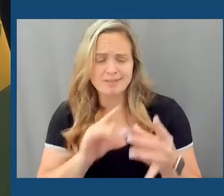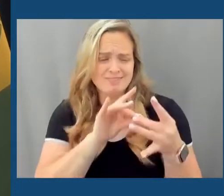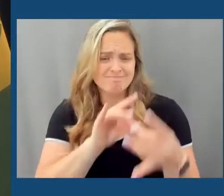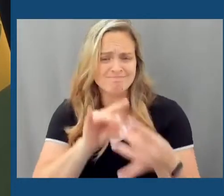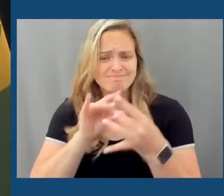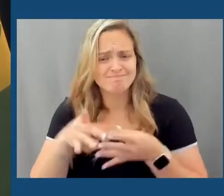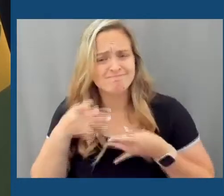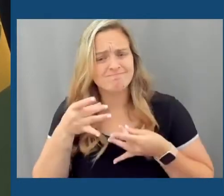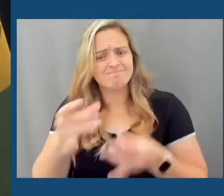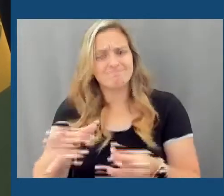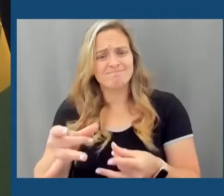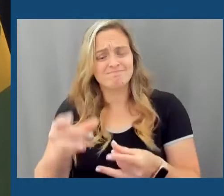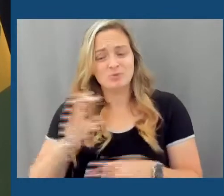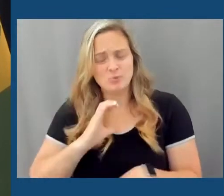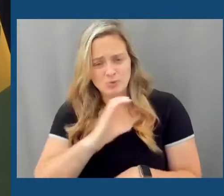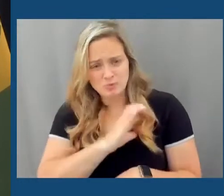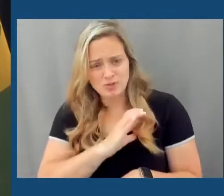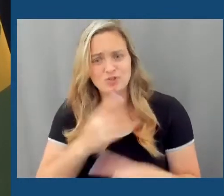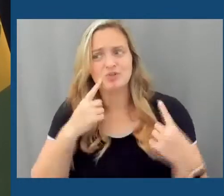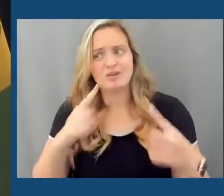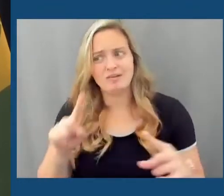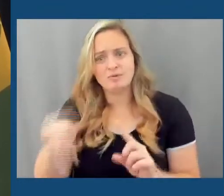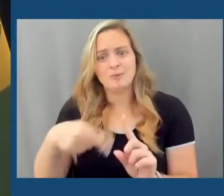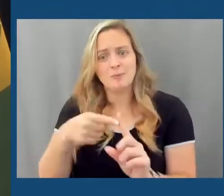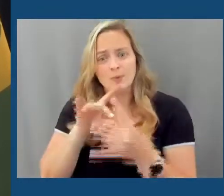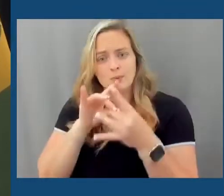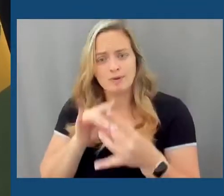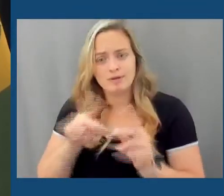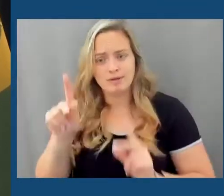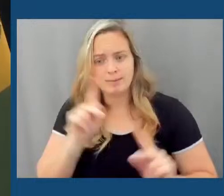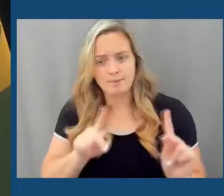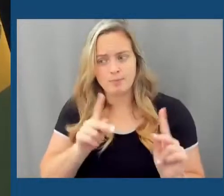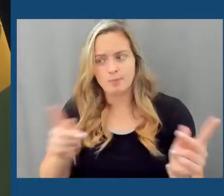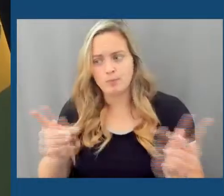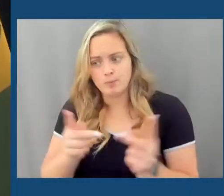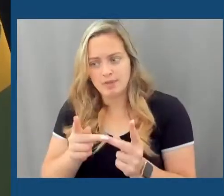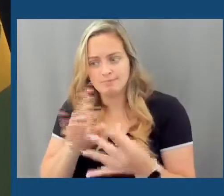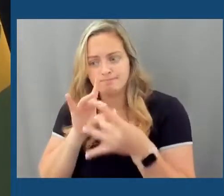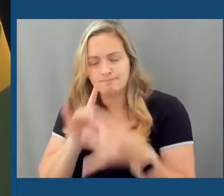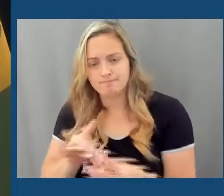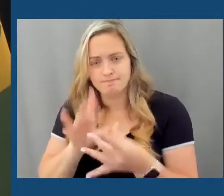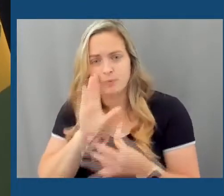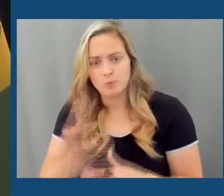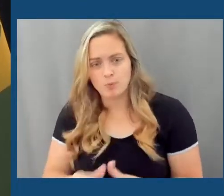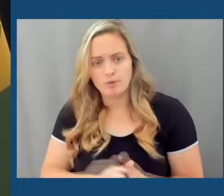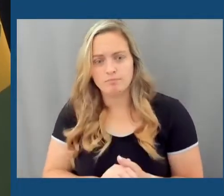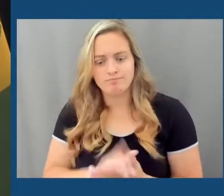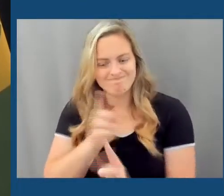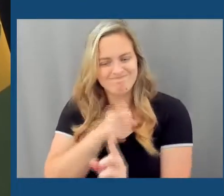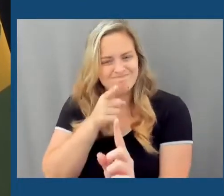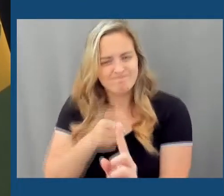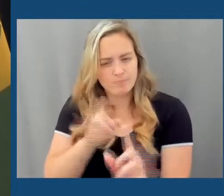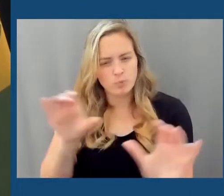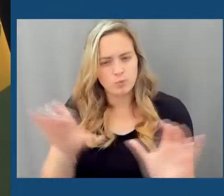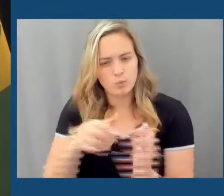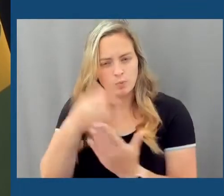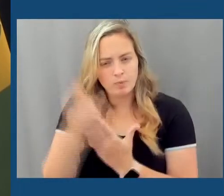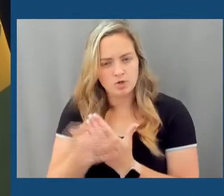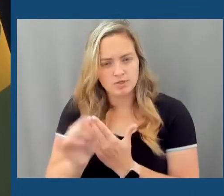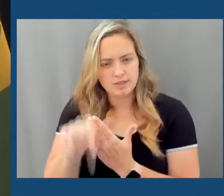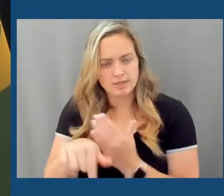smoother. So Commissioner announced it's about connecting people and places. That's what we do with projects like